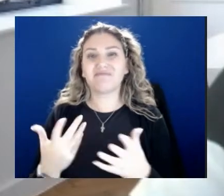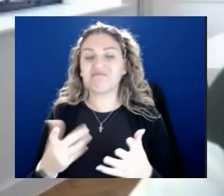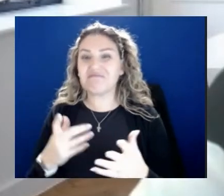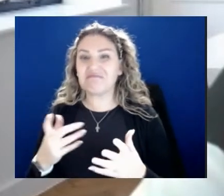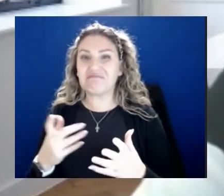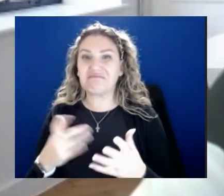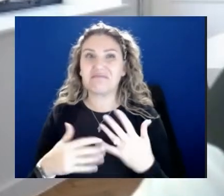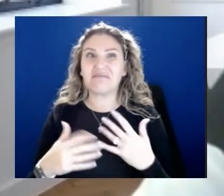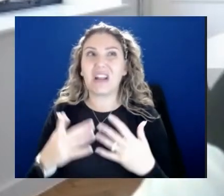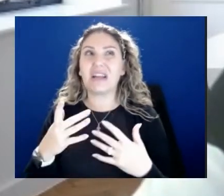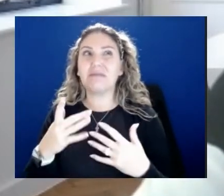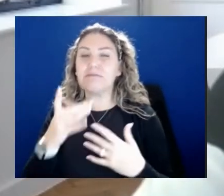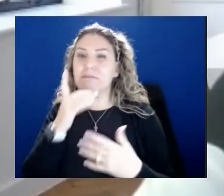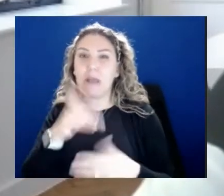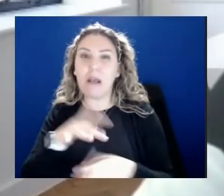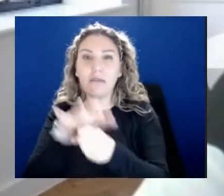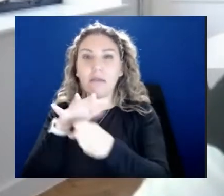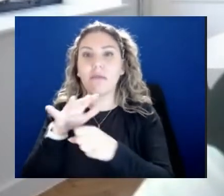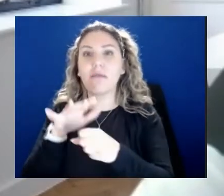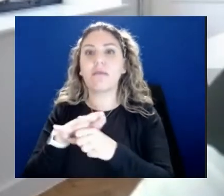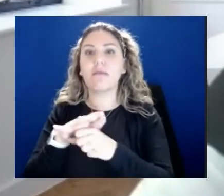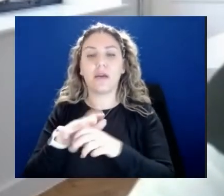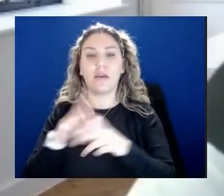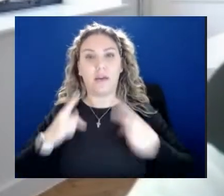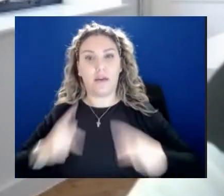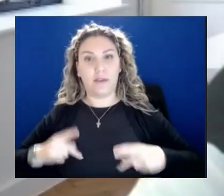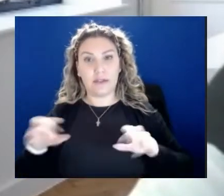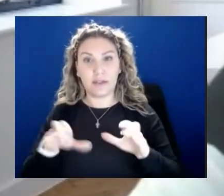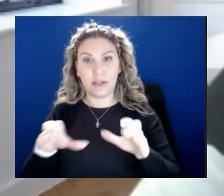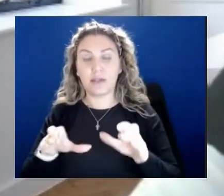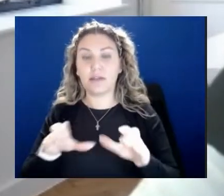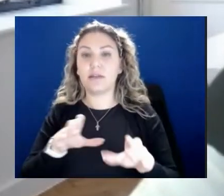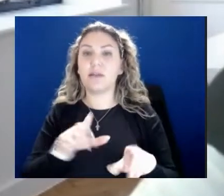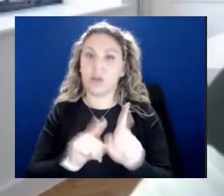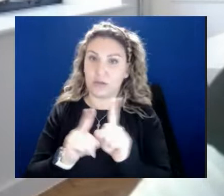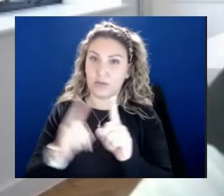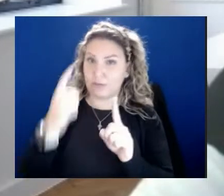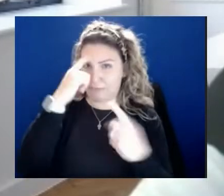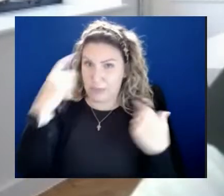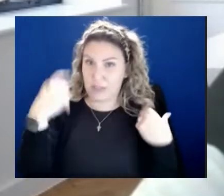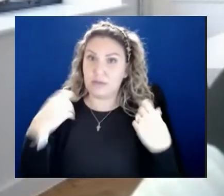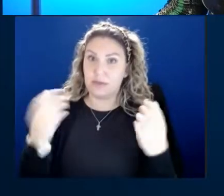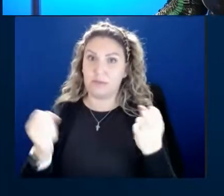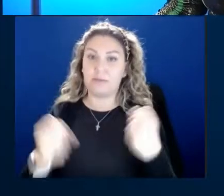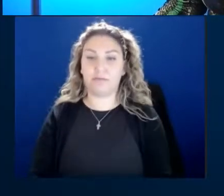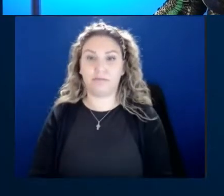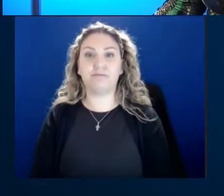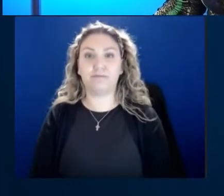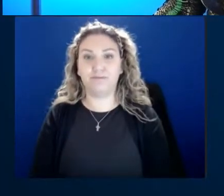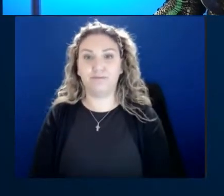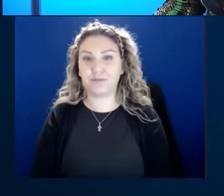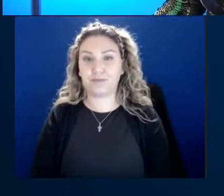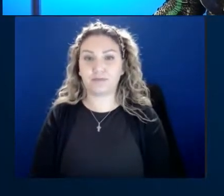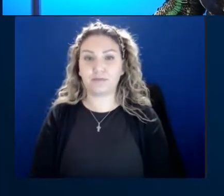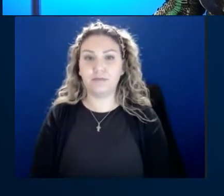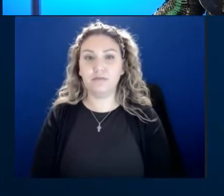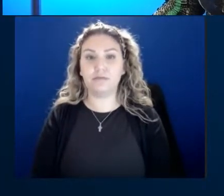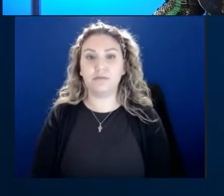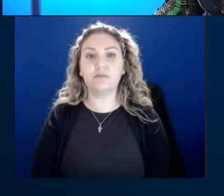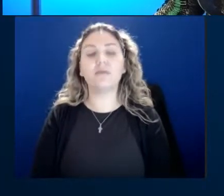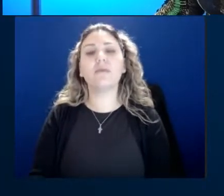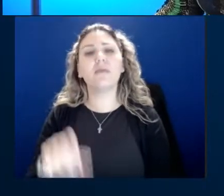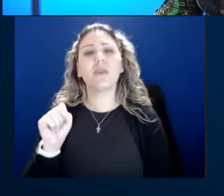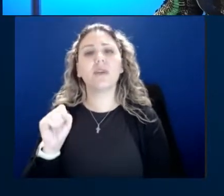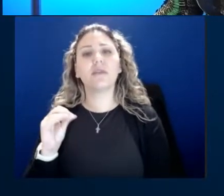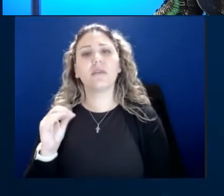lack of physical activities, and also mental health as well. So, Damon,